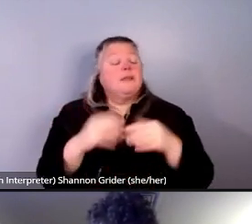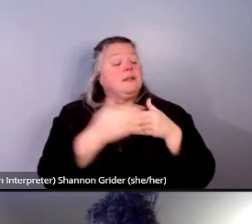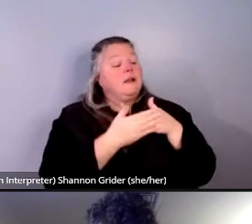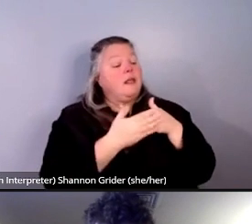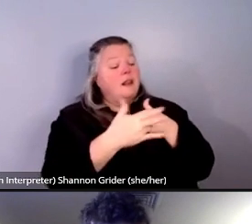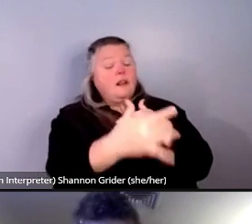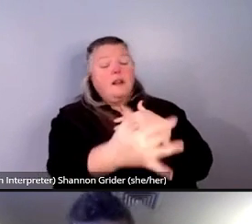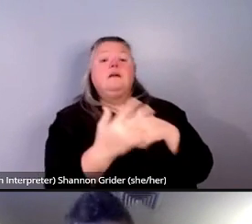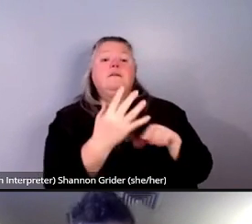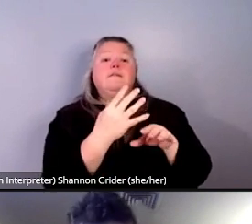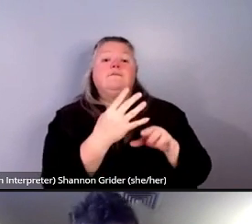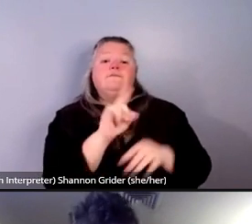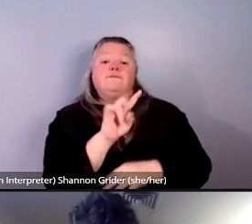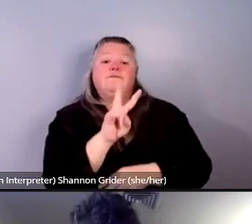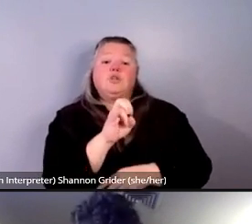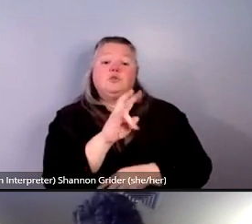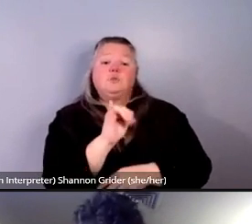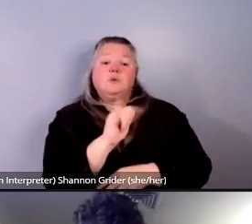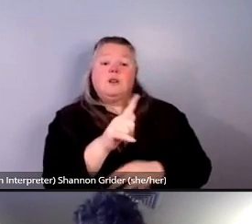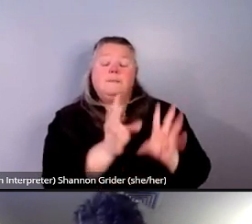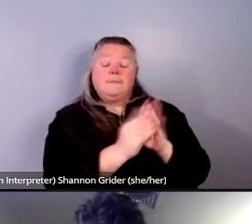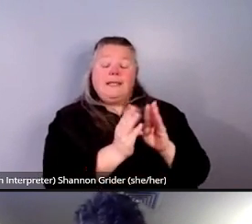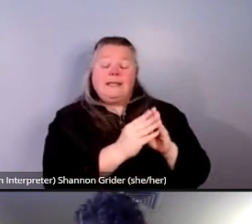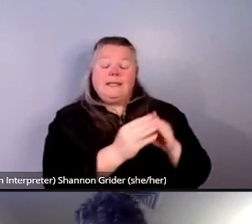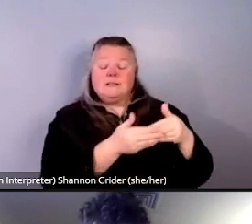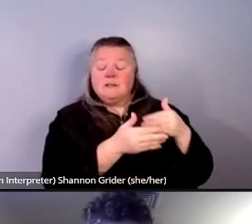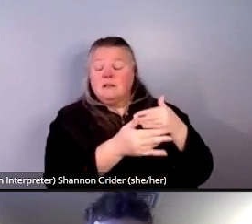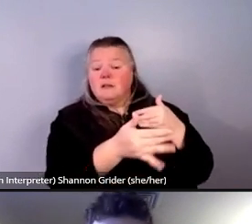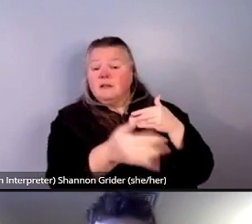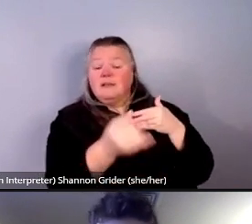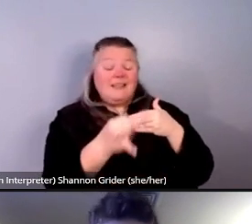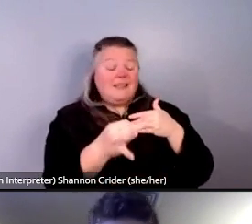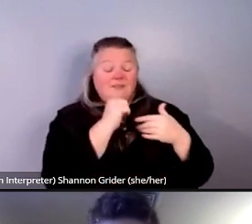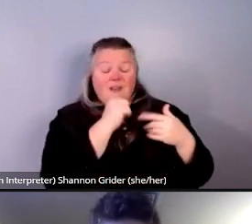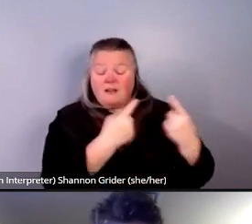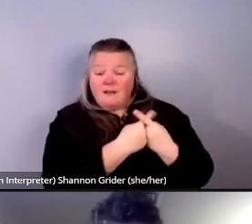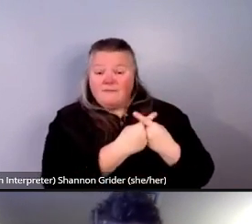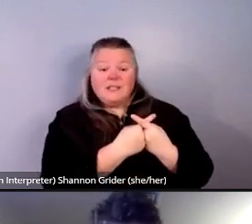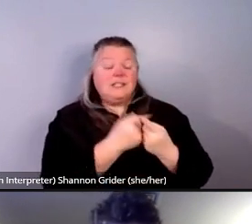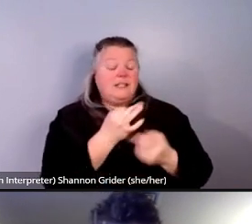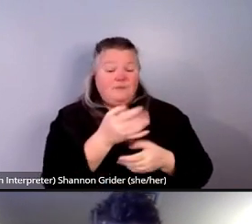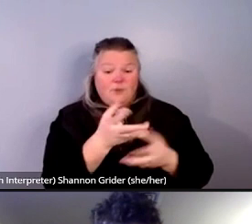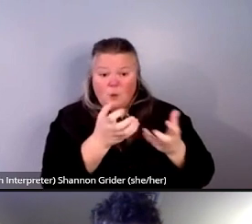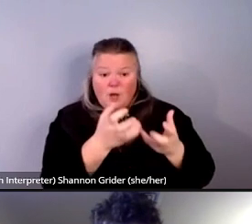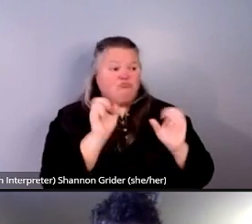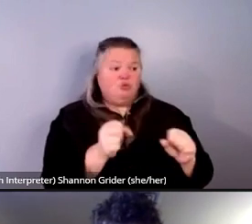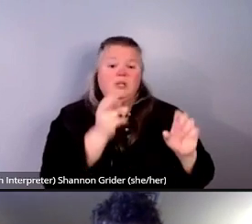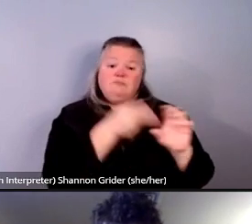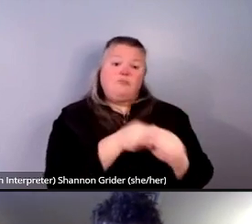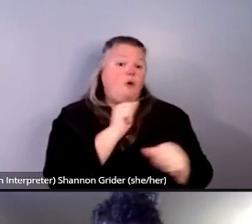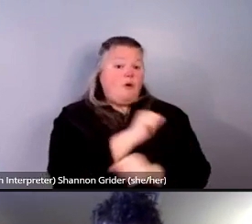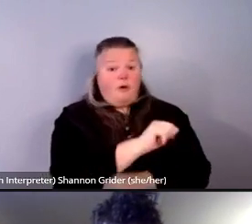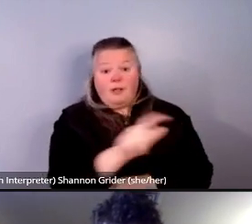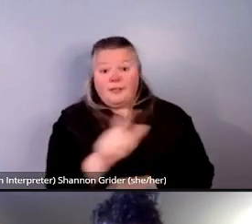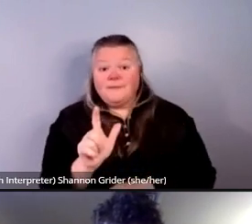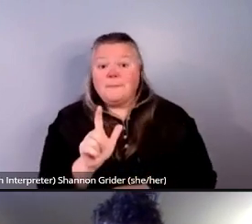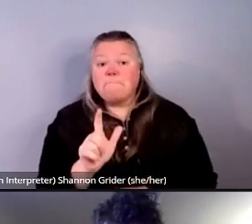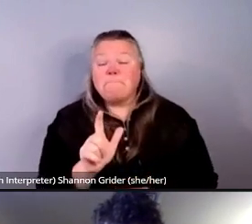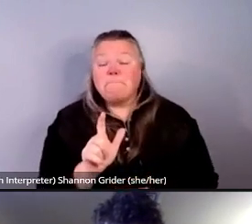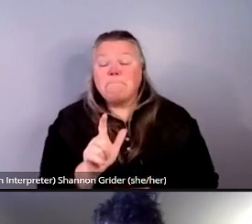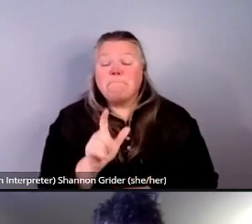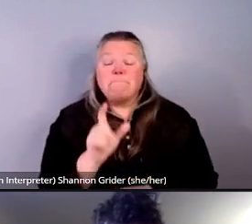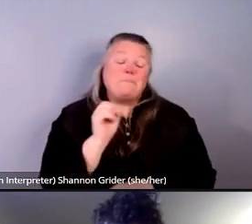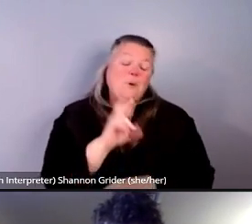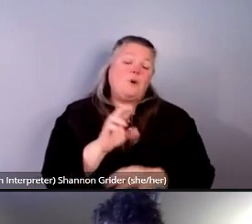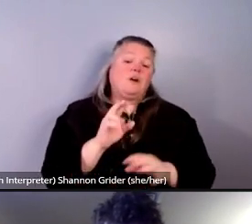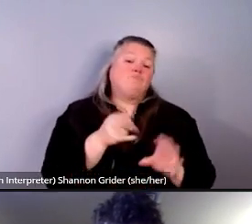then in the meetings that come after the April convening, you can attend all of them. You can also attend